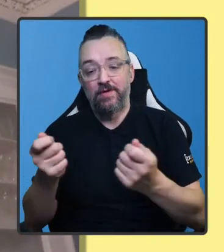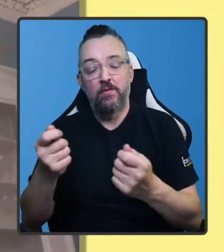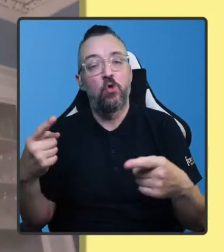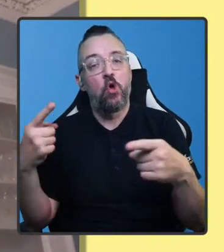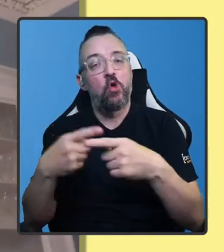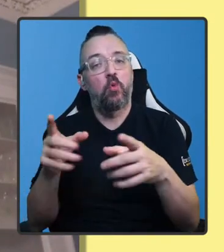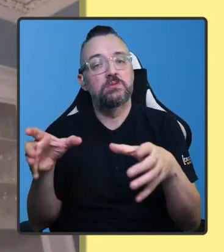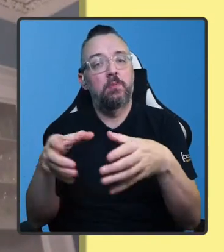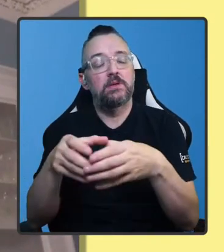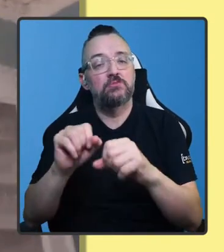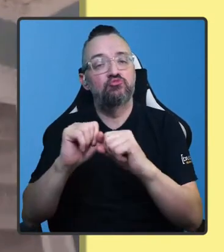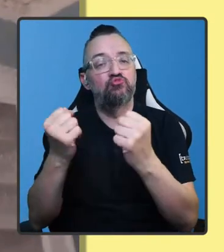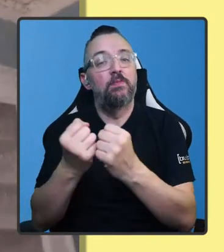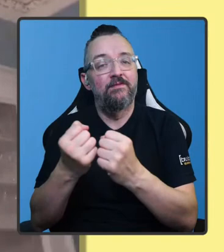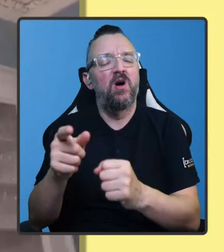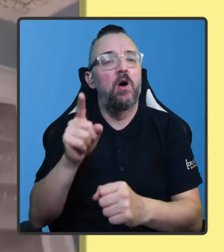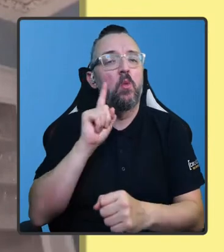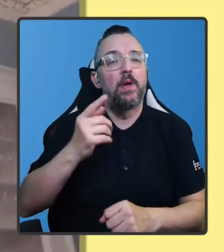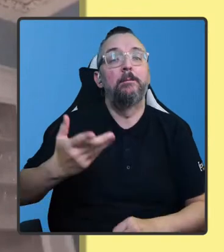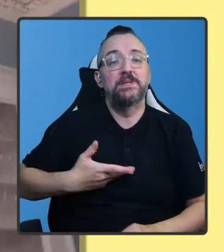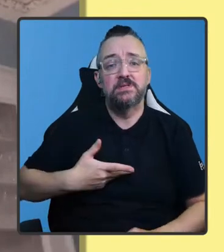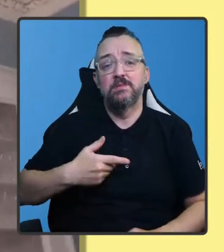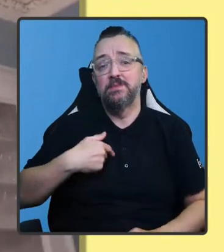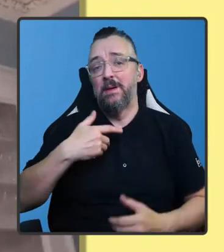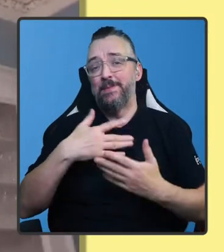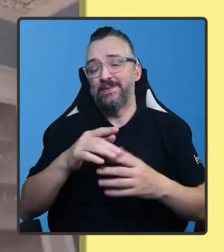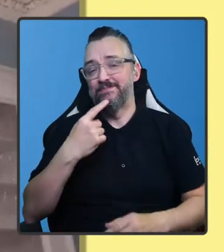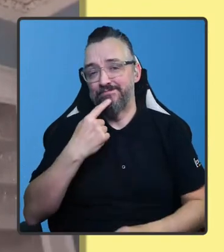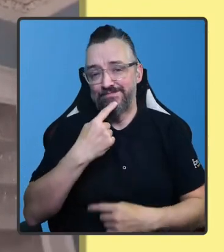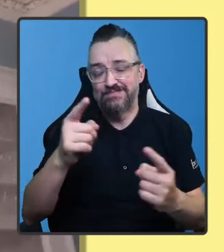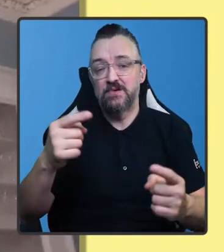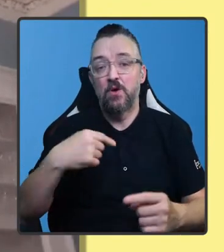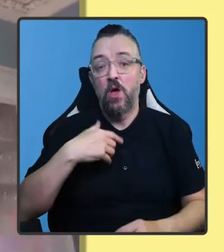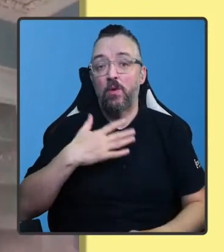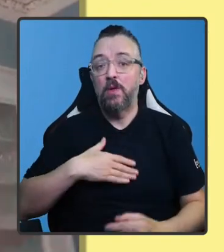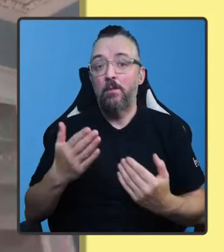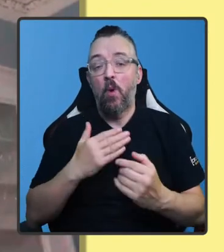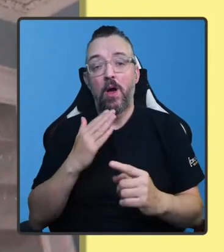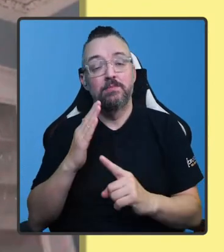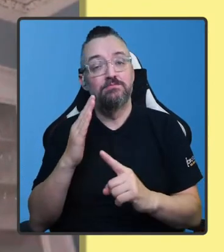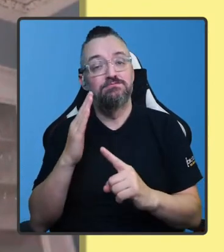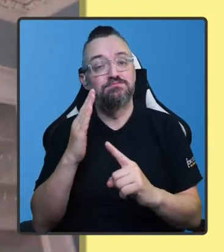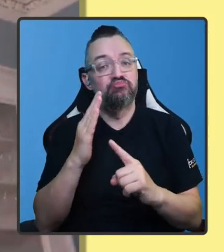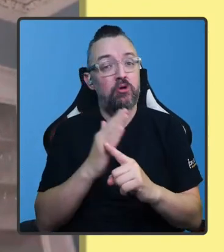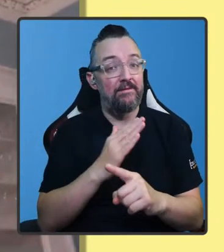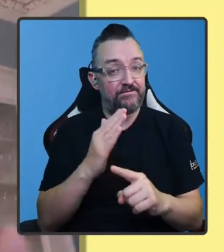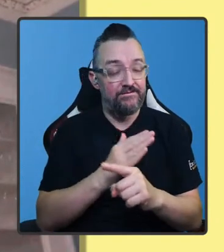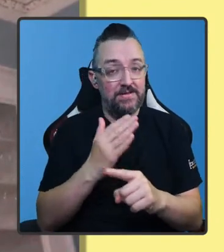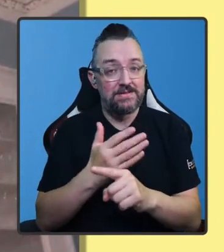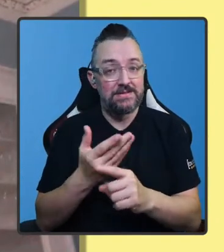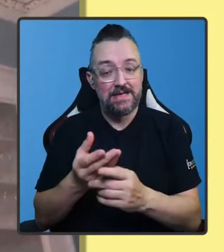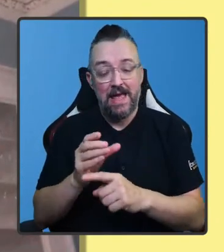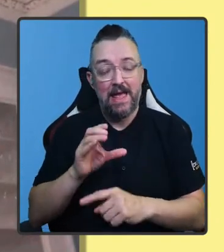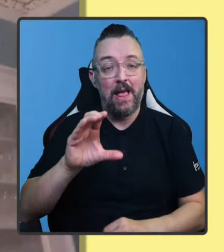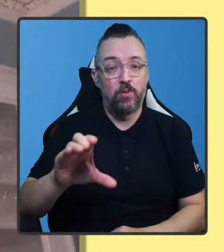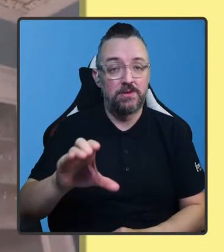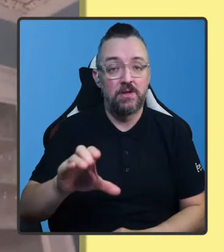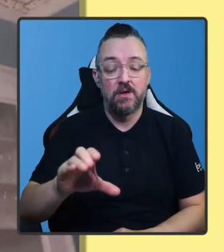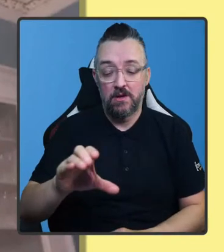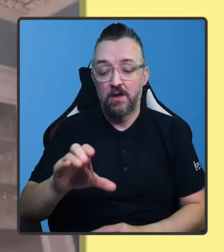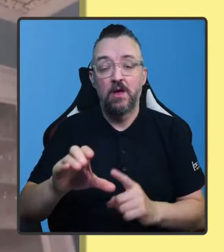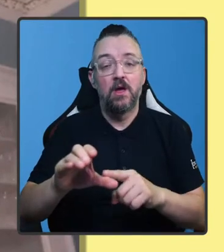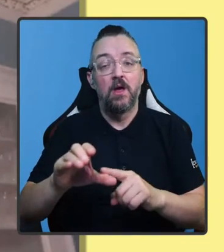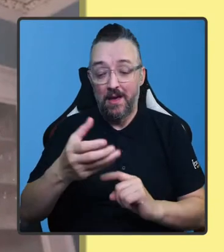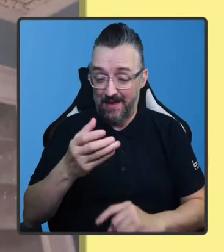business, I've been calling out that we need to see more private equity. It's only 1% at the moment going to women-led